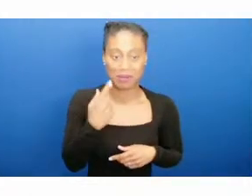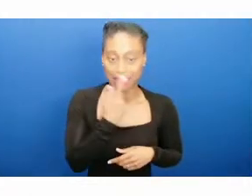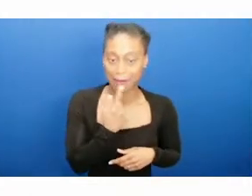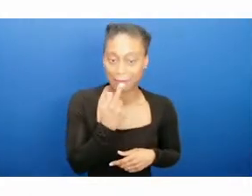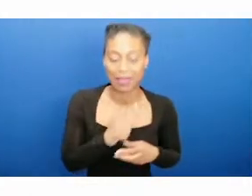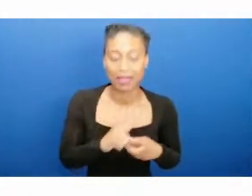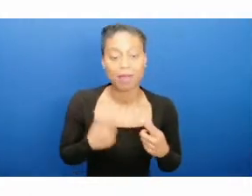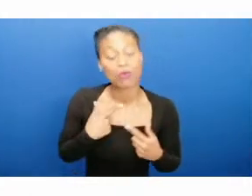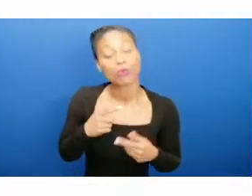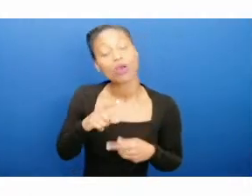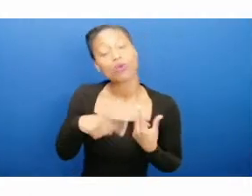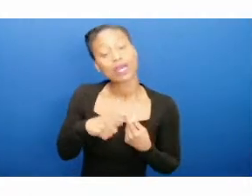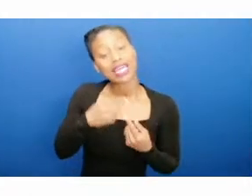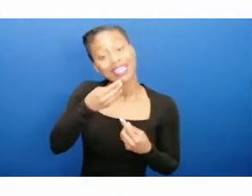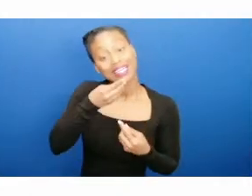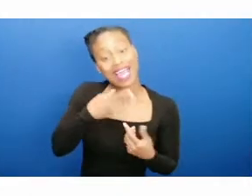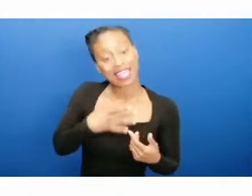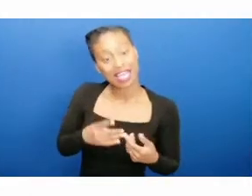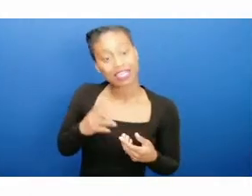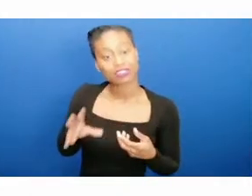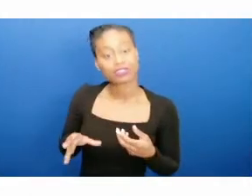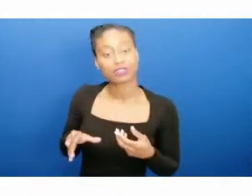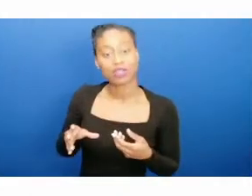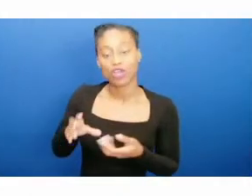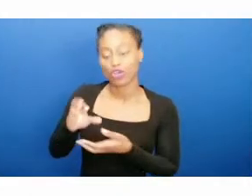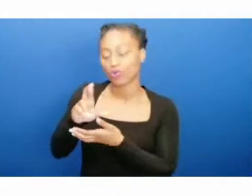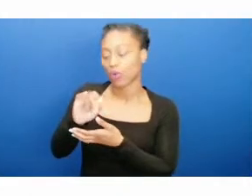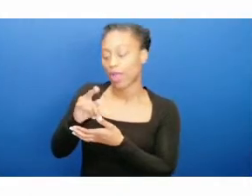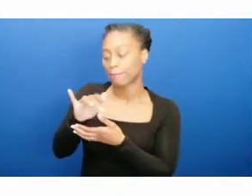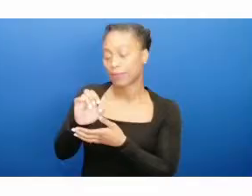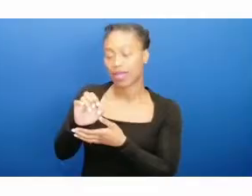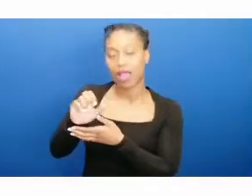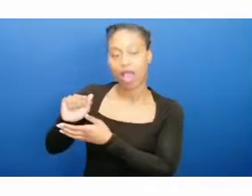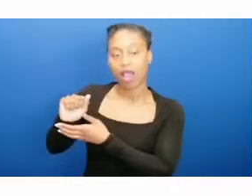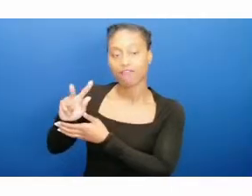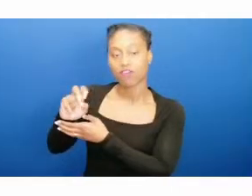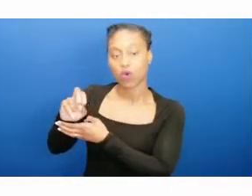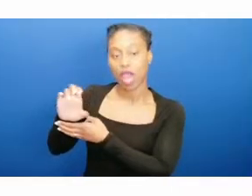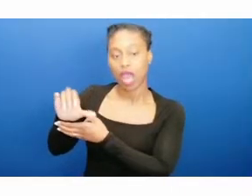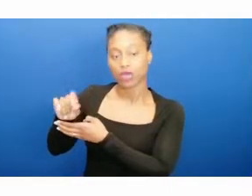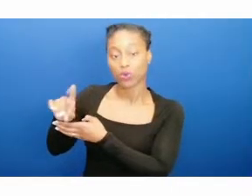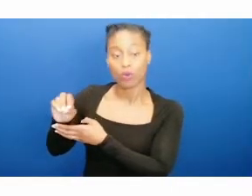I like to take some avocado. This is just a ripe avocado that I sliced.